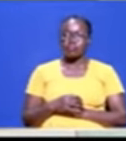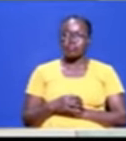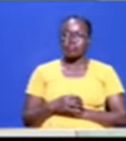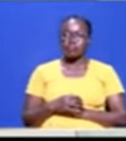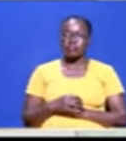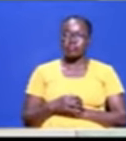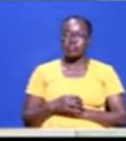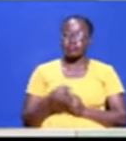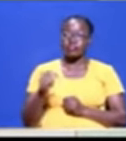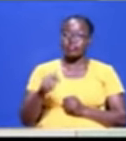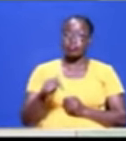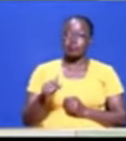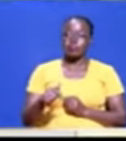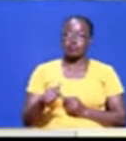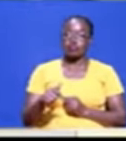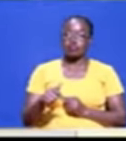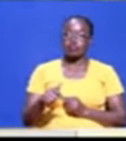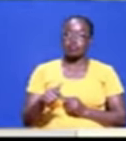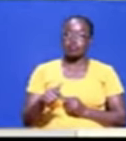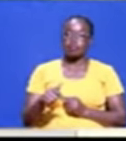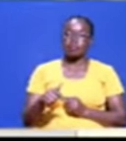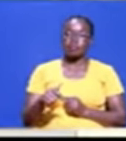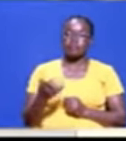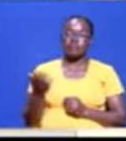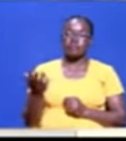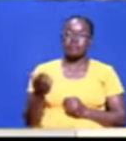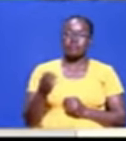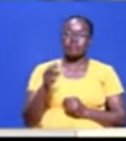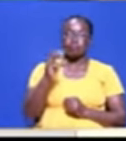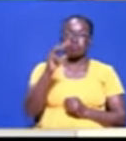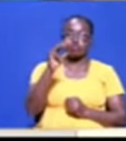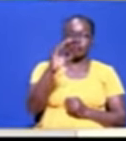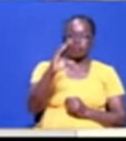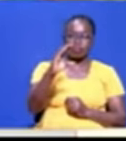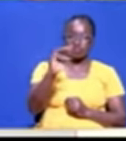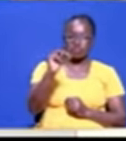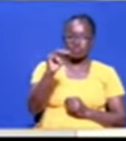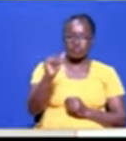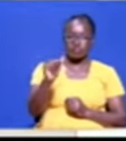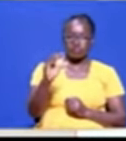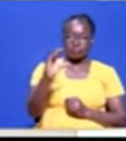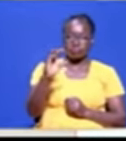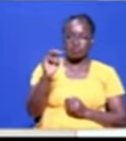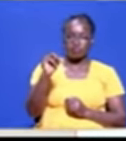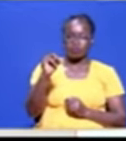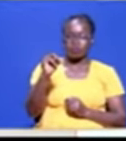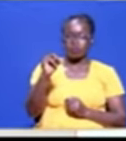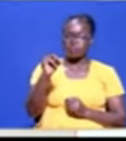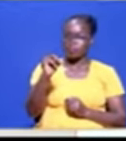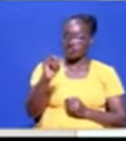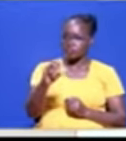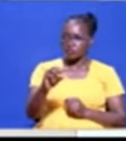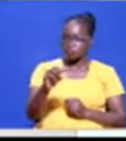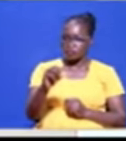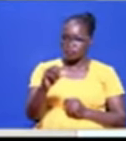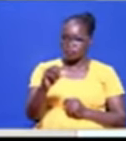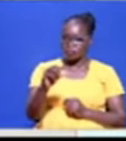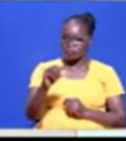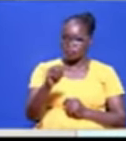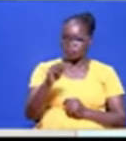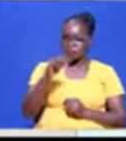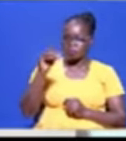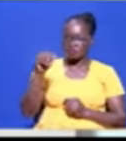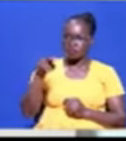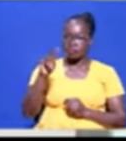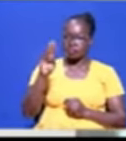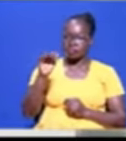Today, the maiden transshipment vessel by CMA CGM shipping line, MV Spirit of Dubai, called the port where